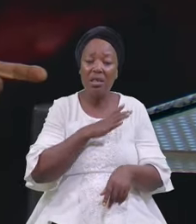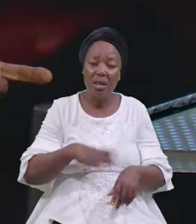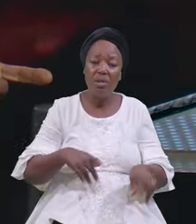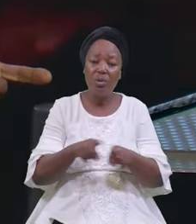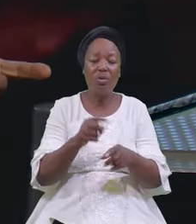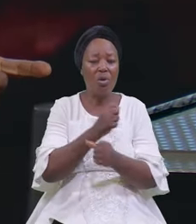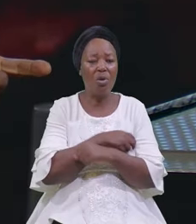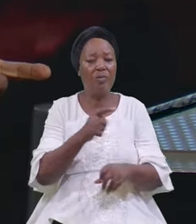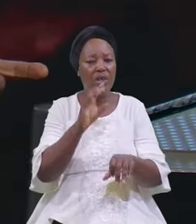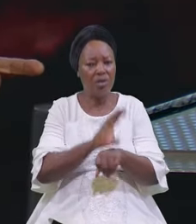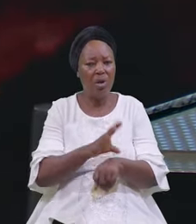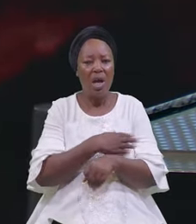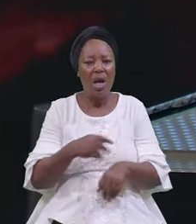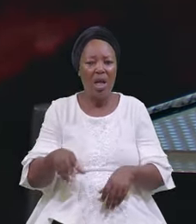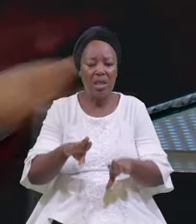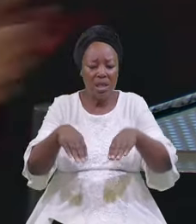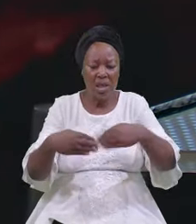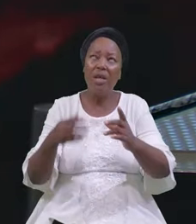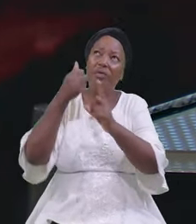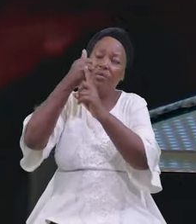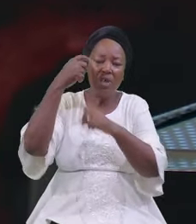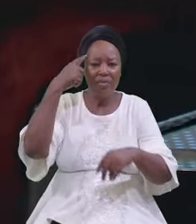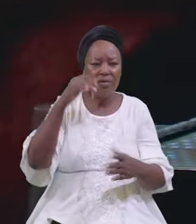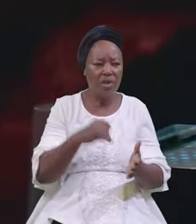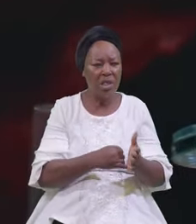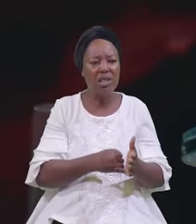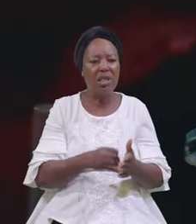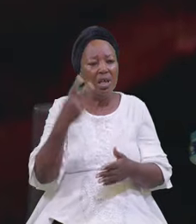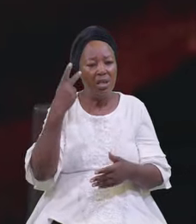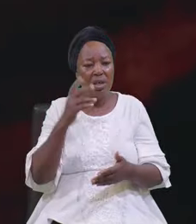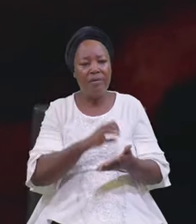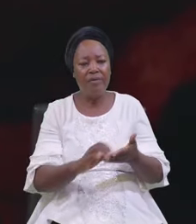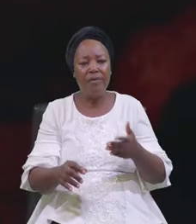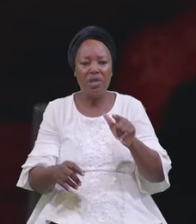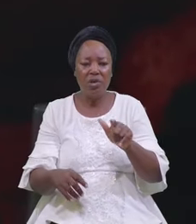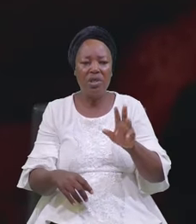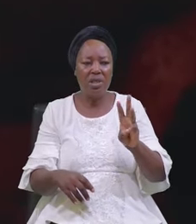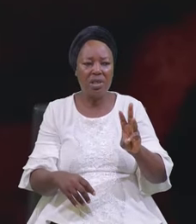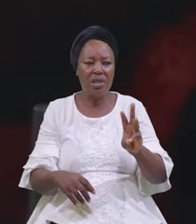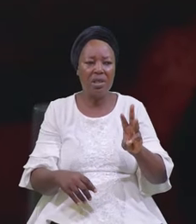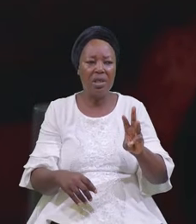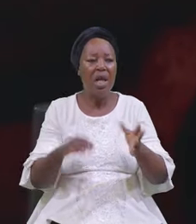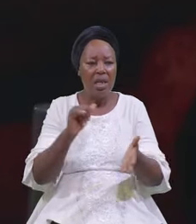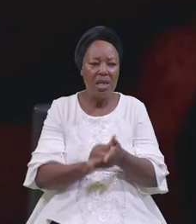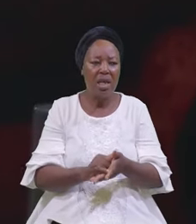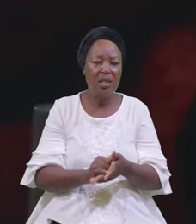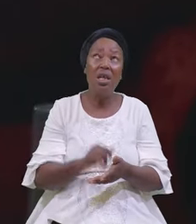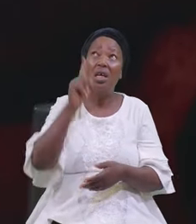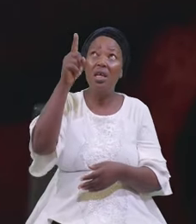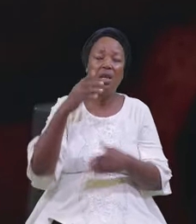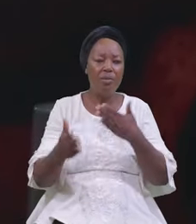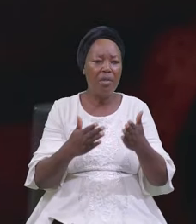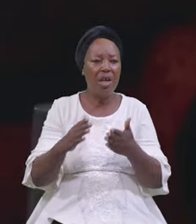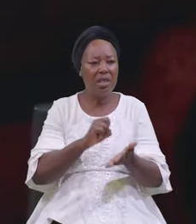church and gave himself for it. In verse 26, it says that he might sanctify